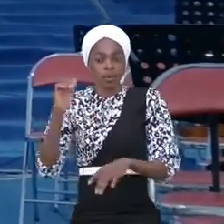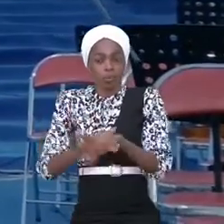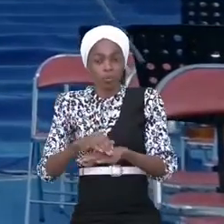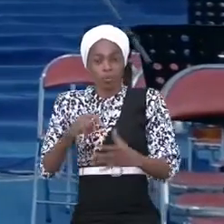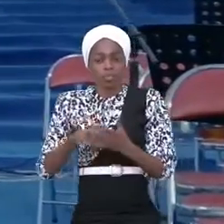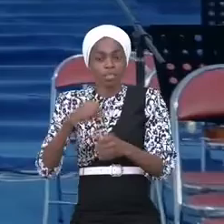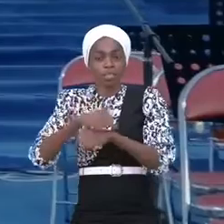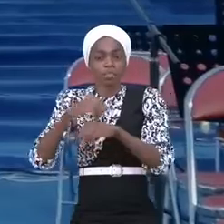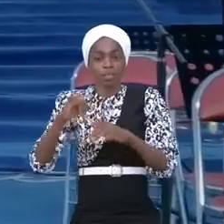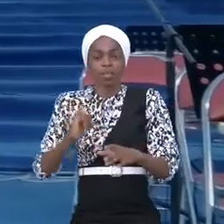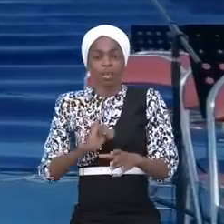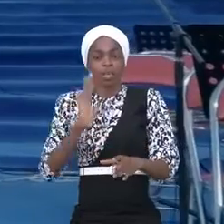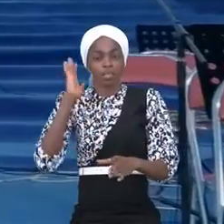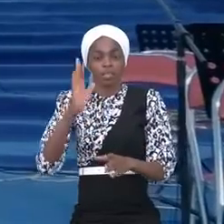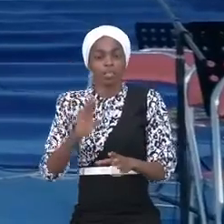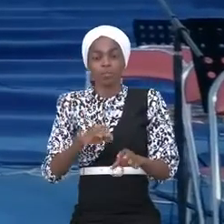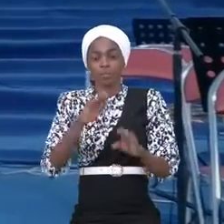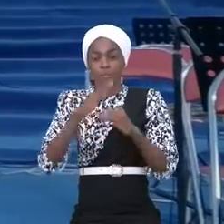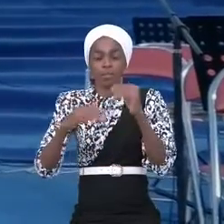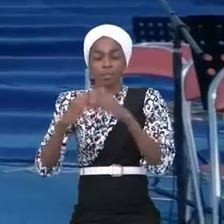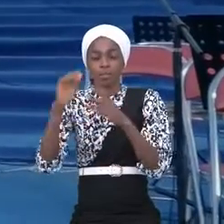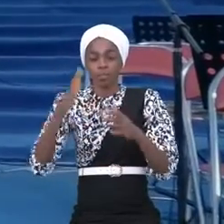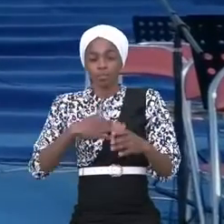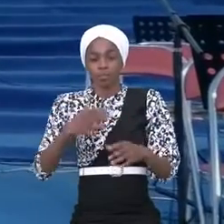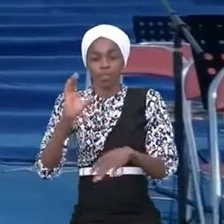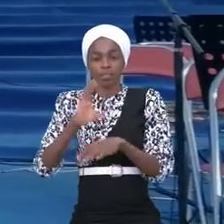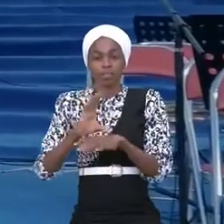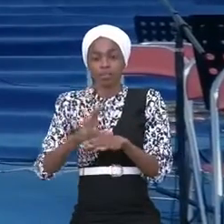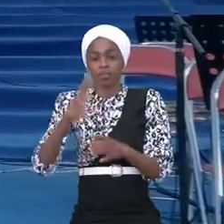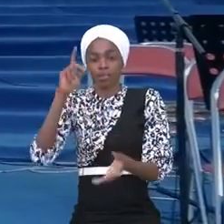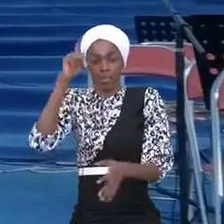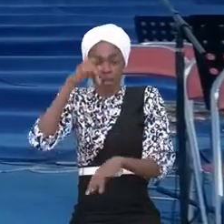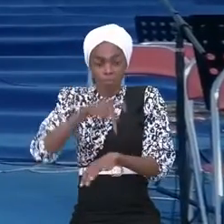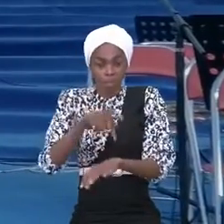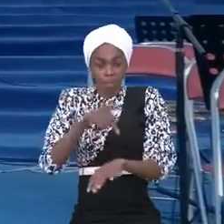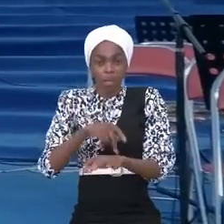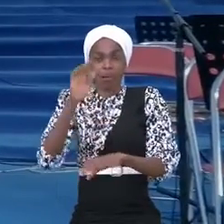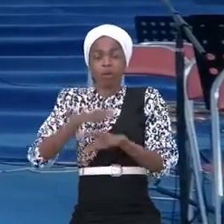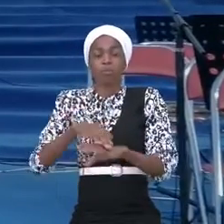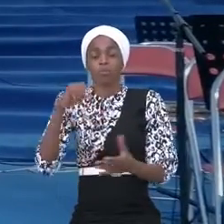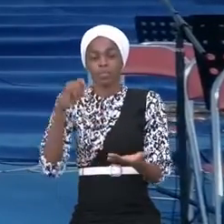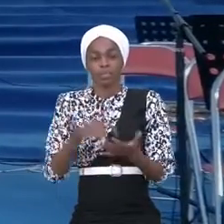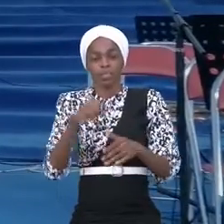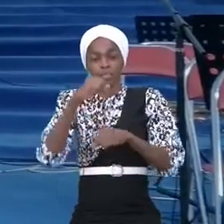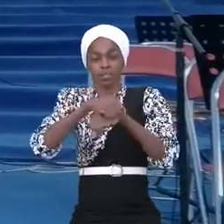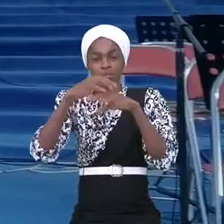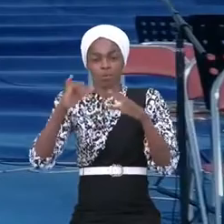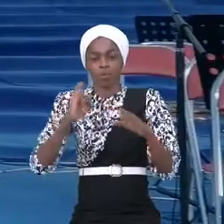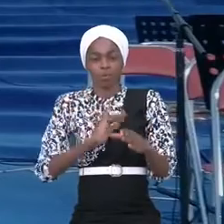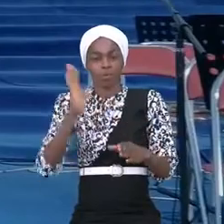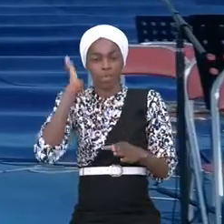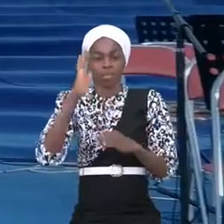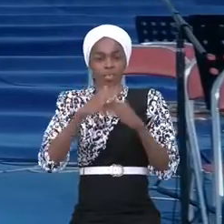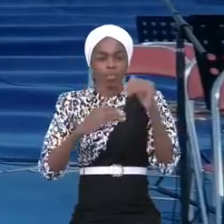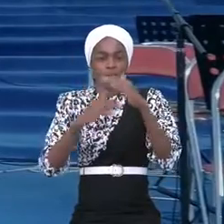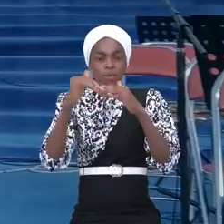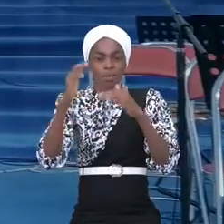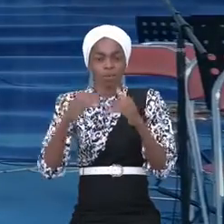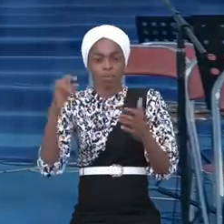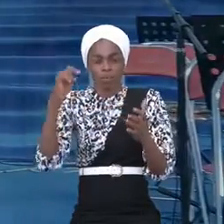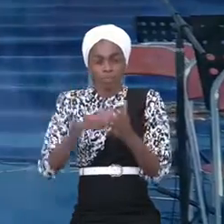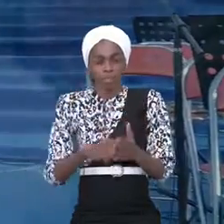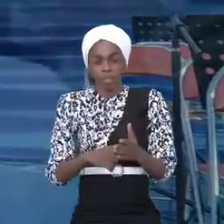I shall build my church. Peter, upon this rock I shall build this